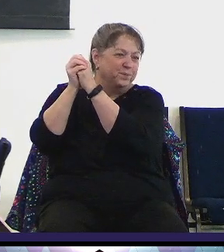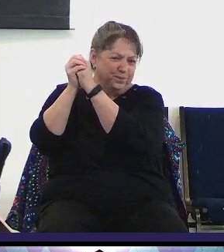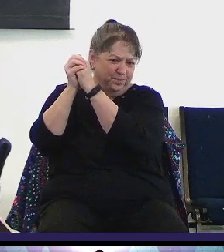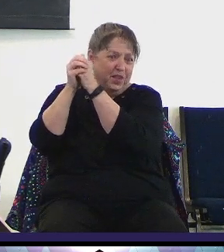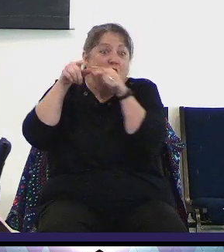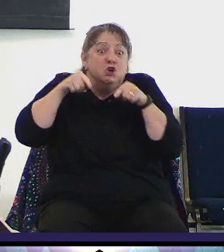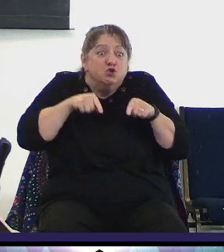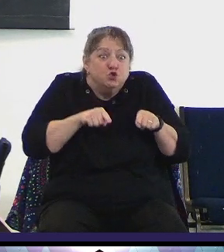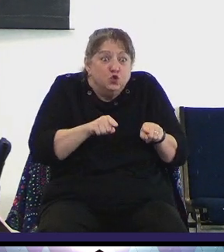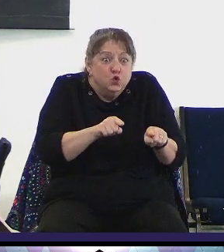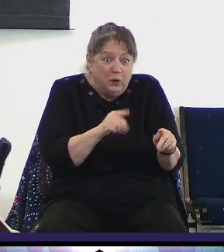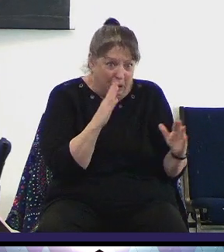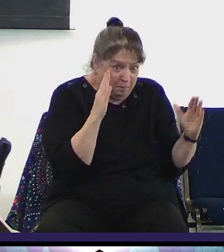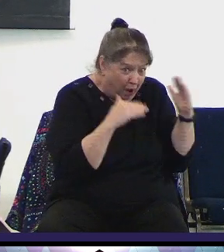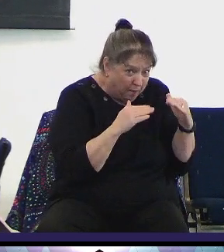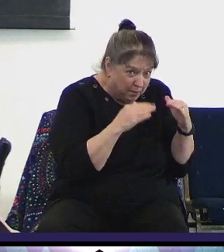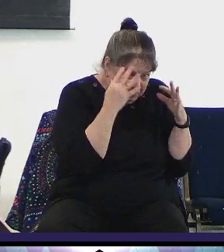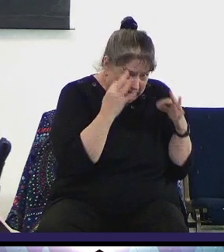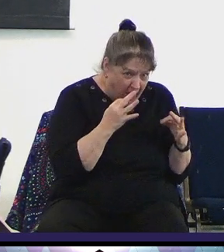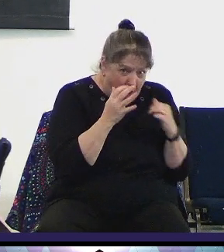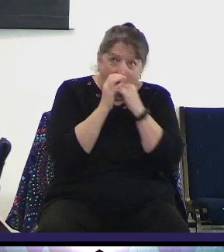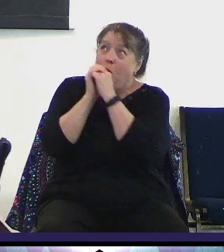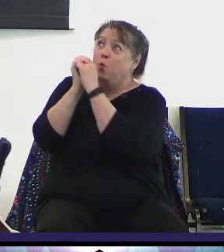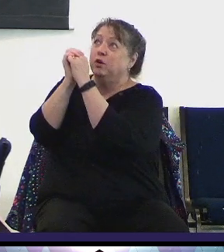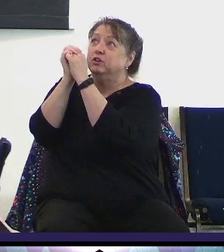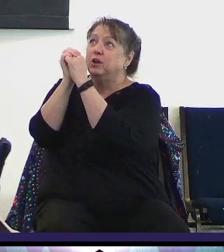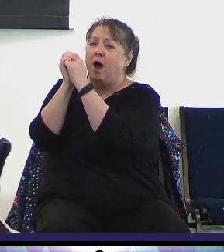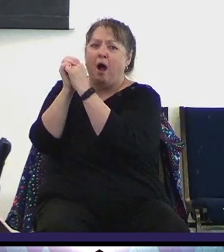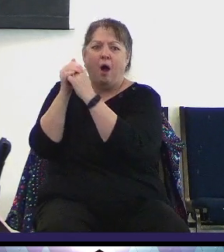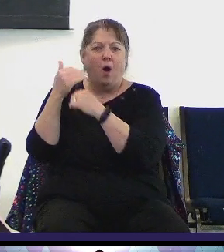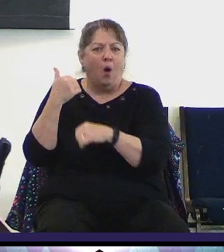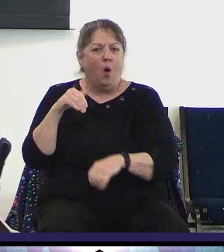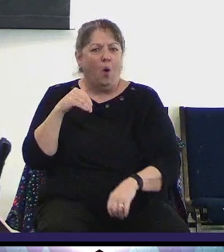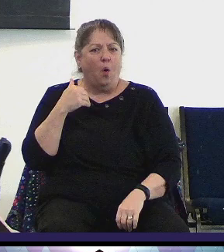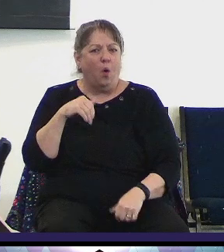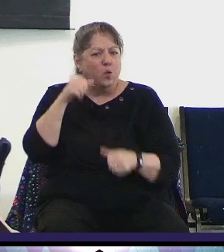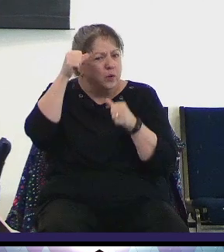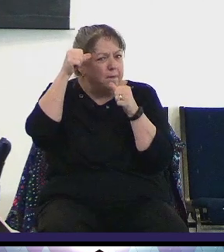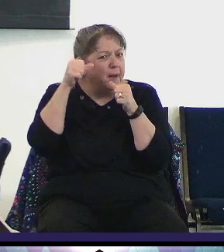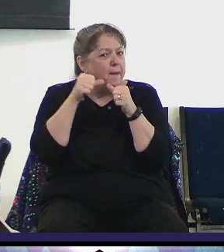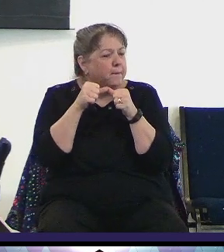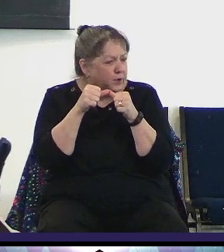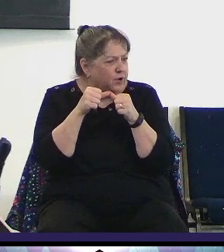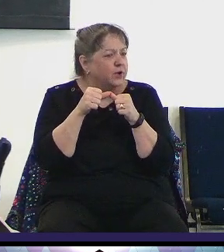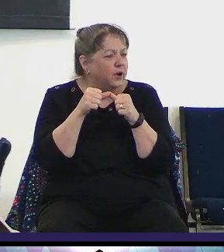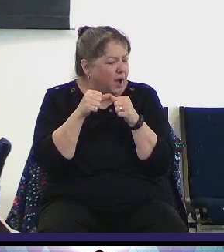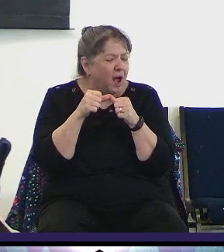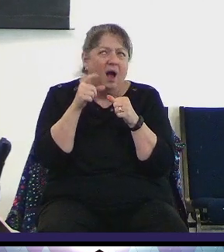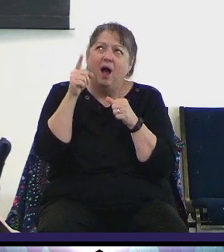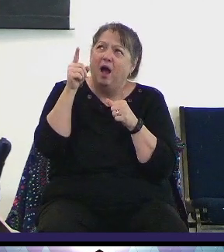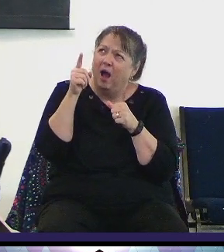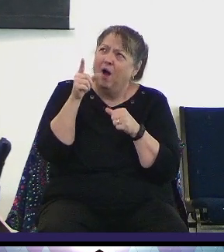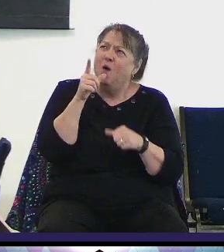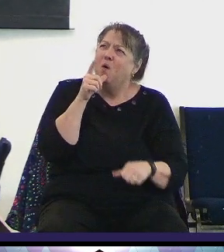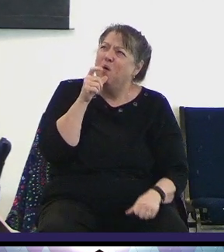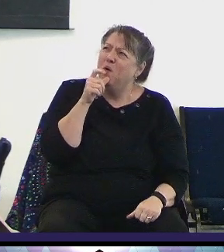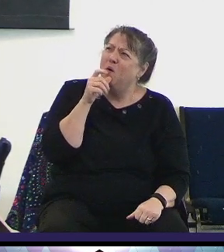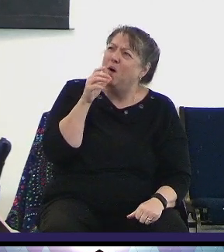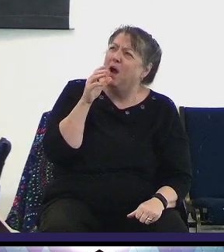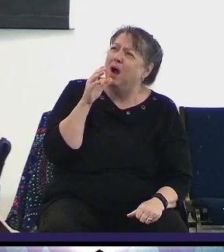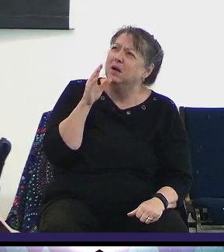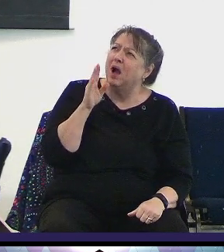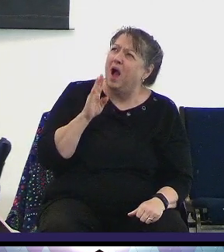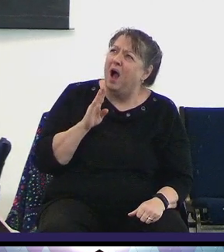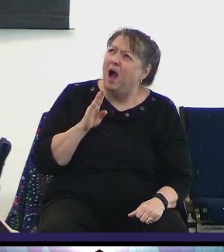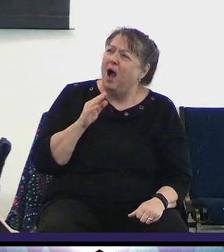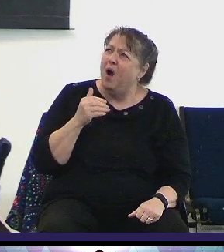difficult times in our lives, we remind ourselves of who God is and who God can, what